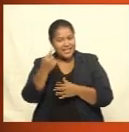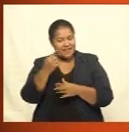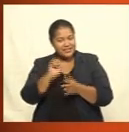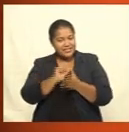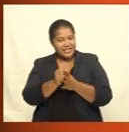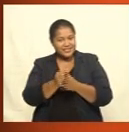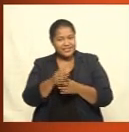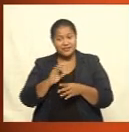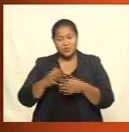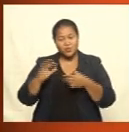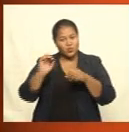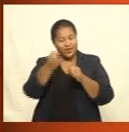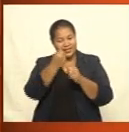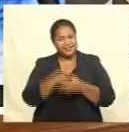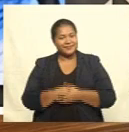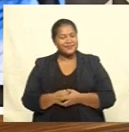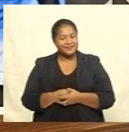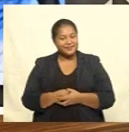Australian Championships.